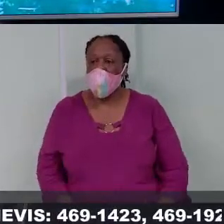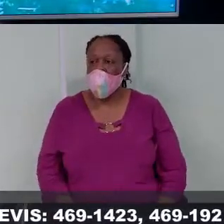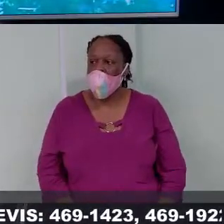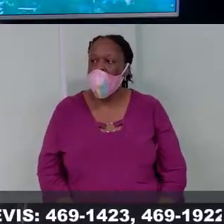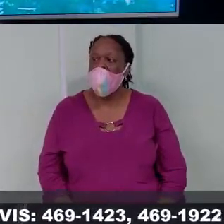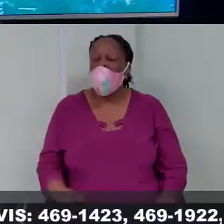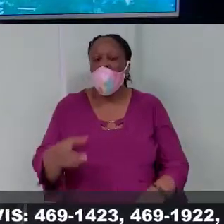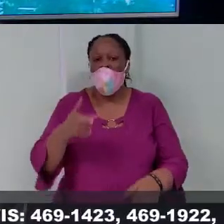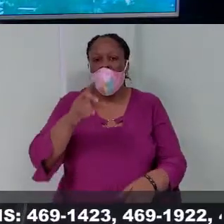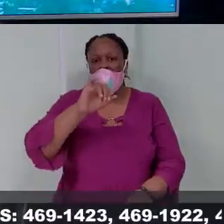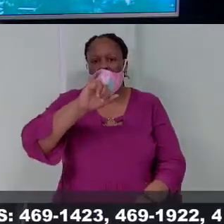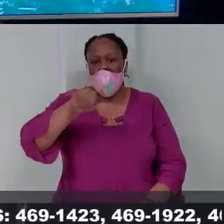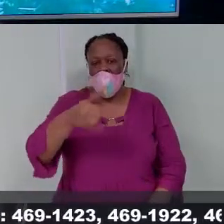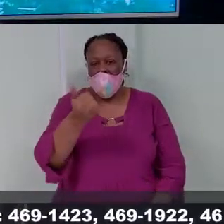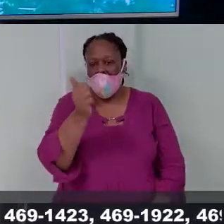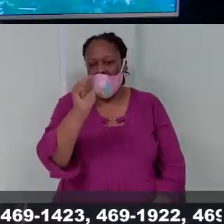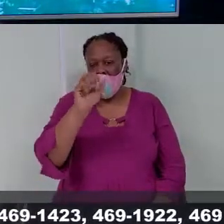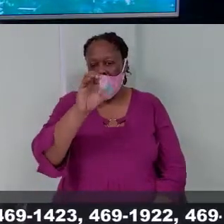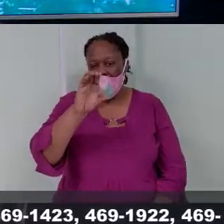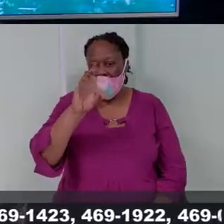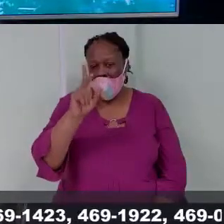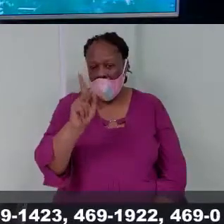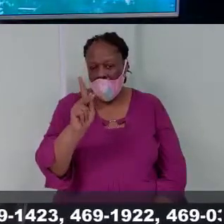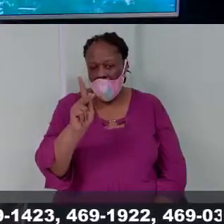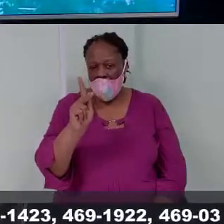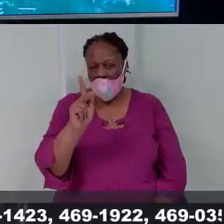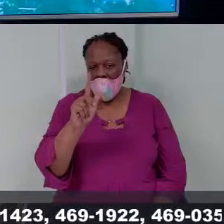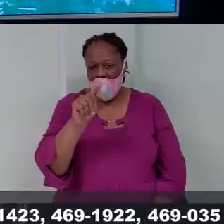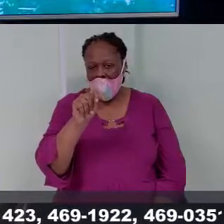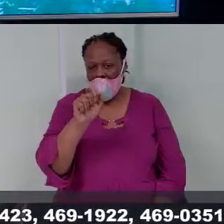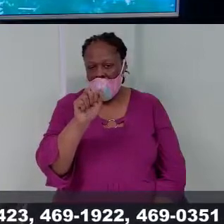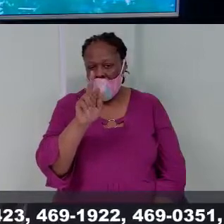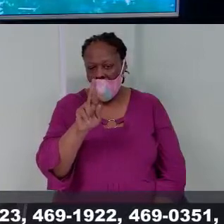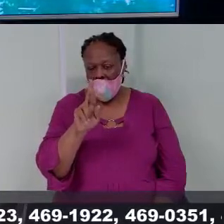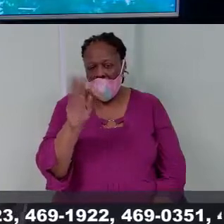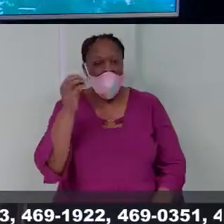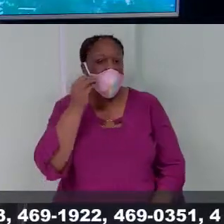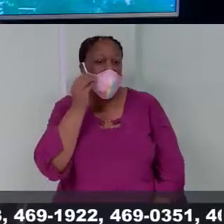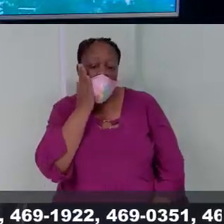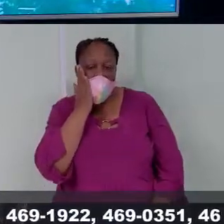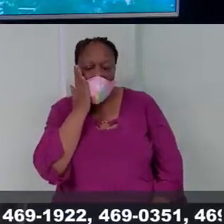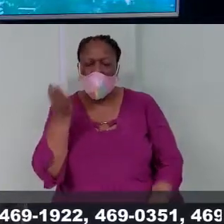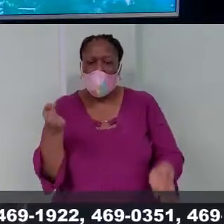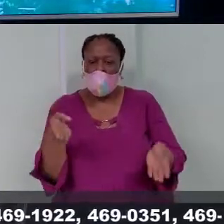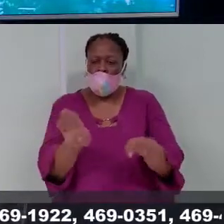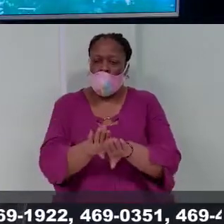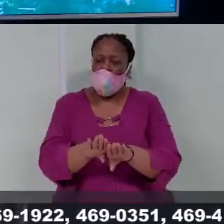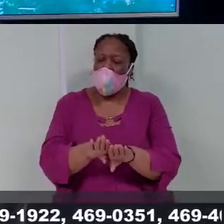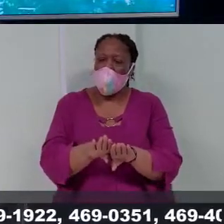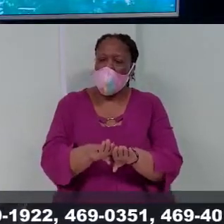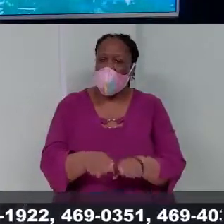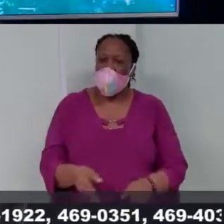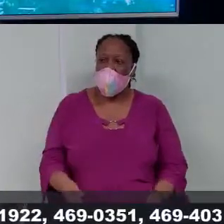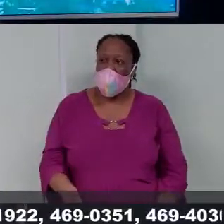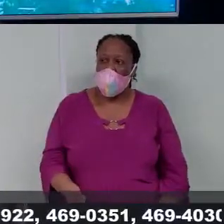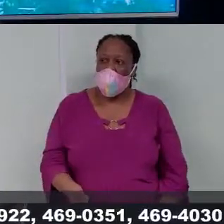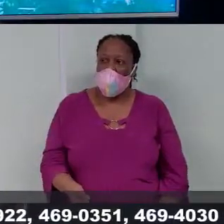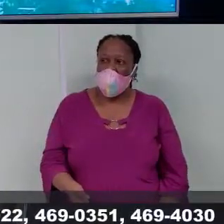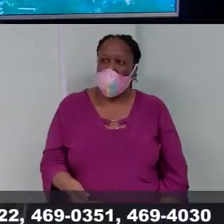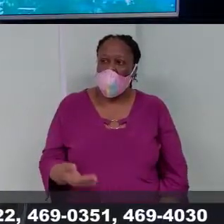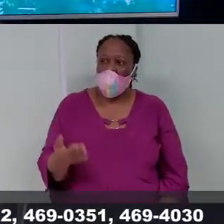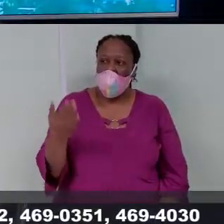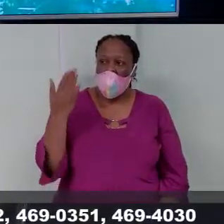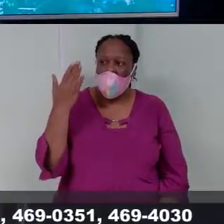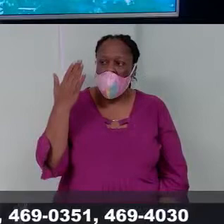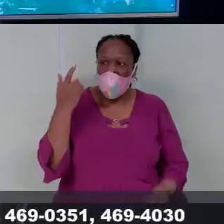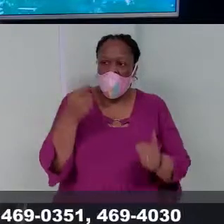general public. I know when you go there, you adhere to all the protocol. The people who are in quarantine